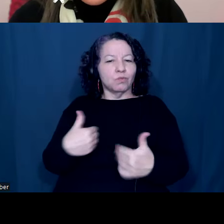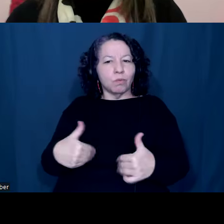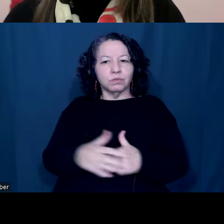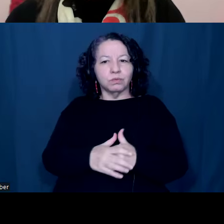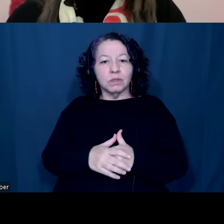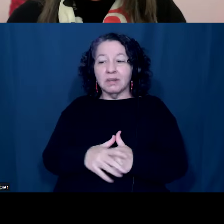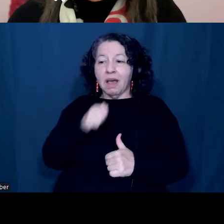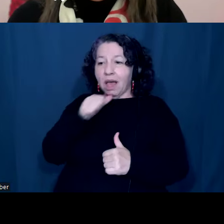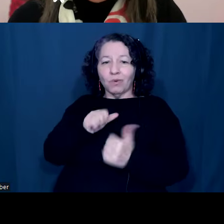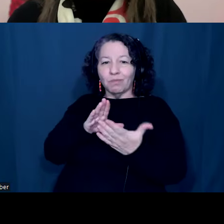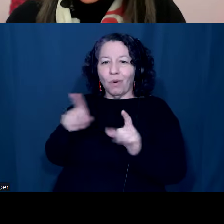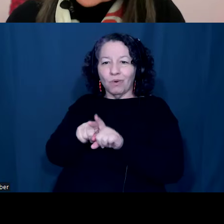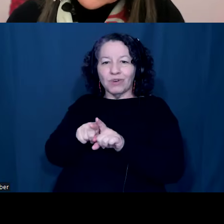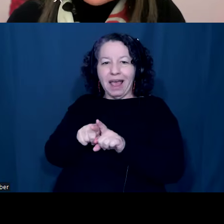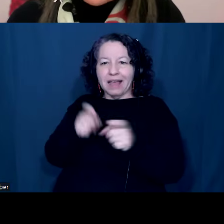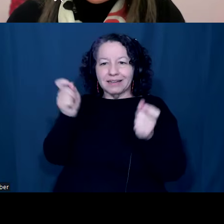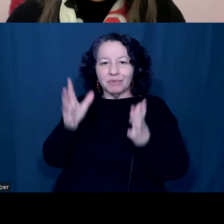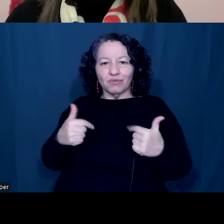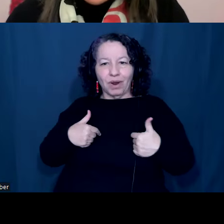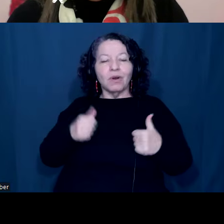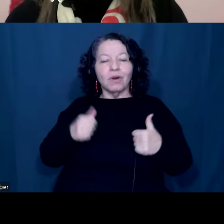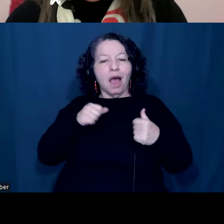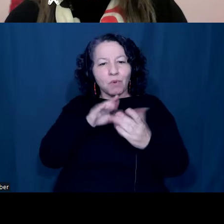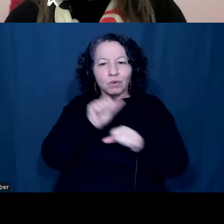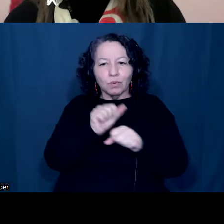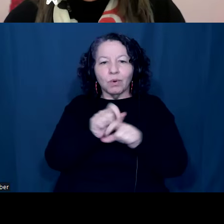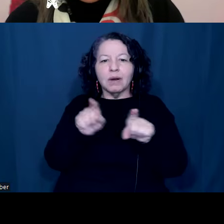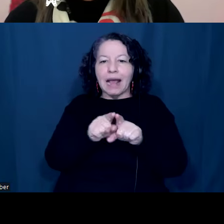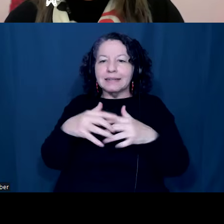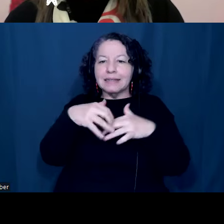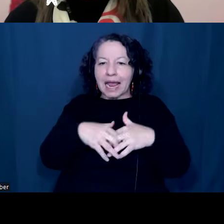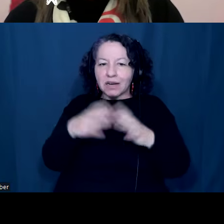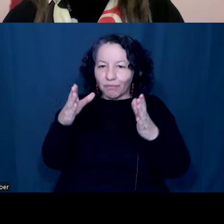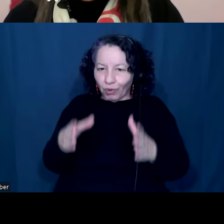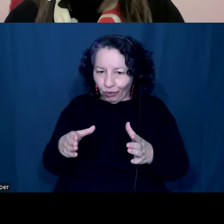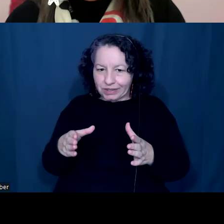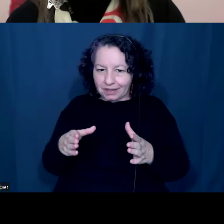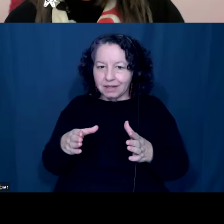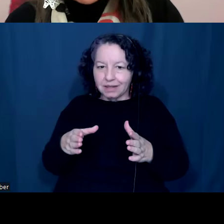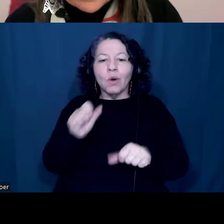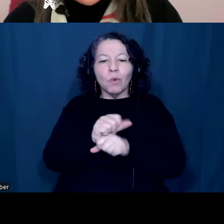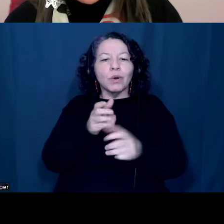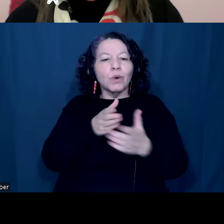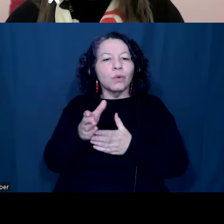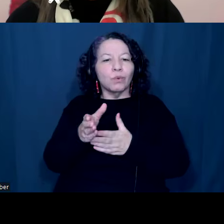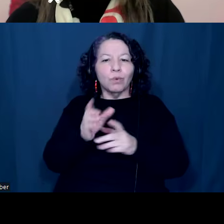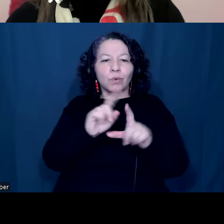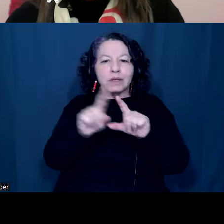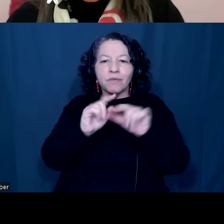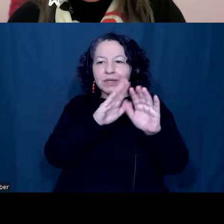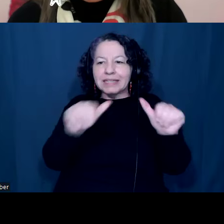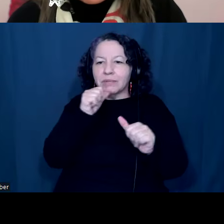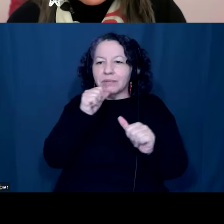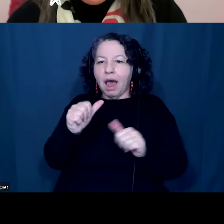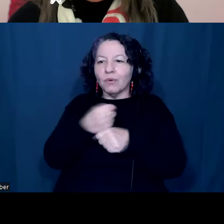administrator. I approach it as a Native person navigating institutions that were not built with us in